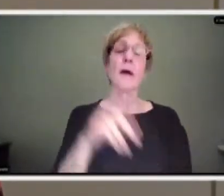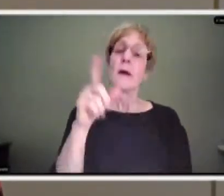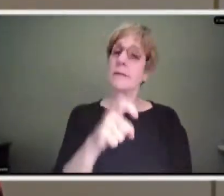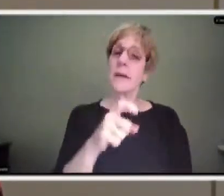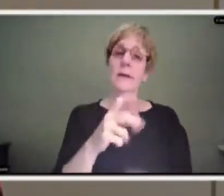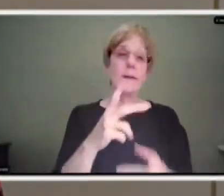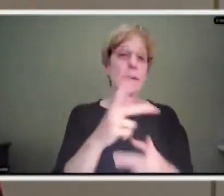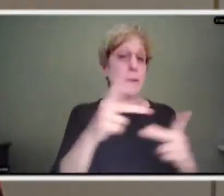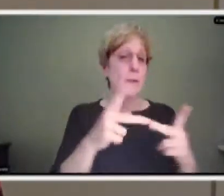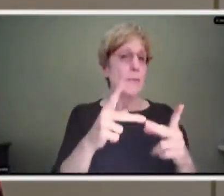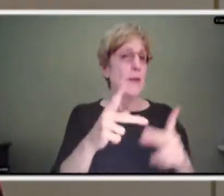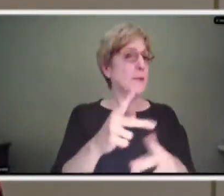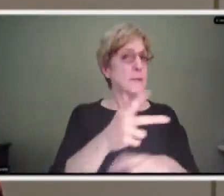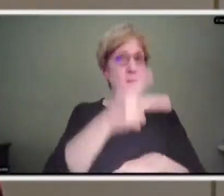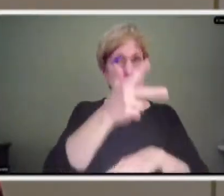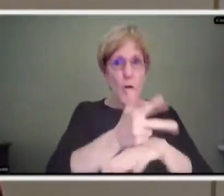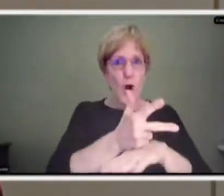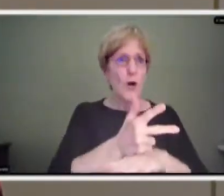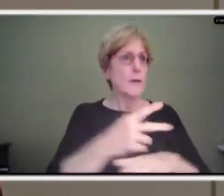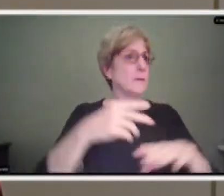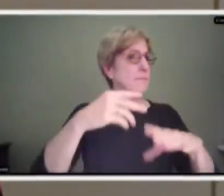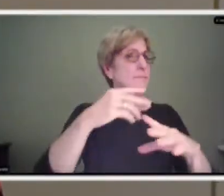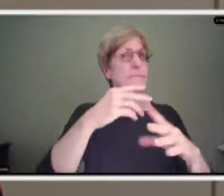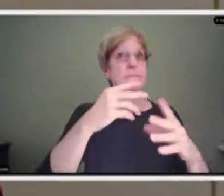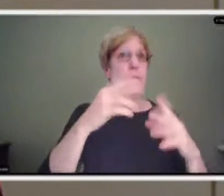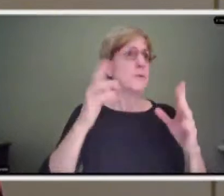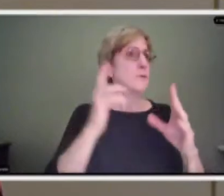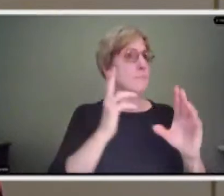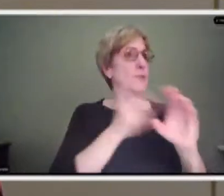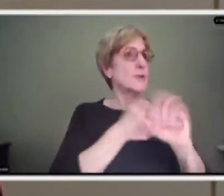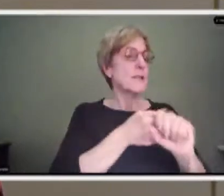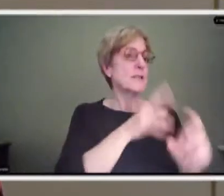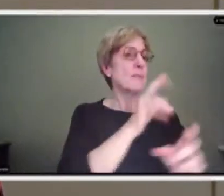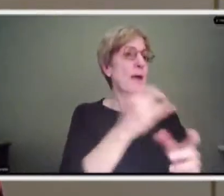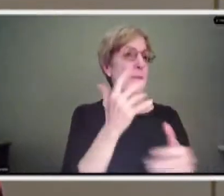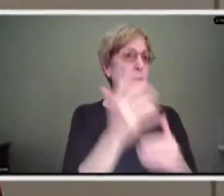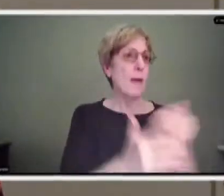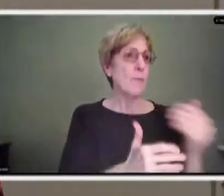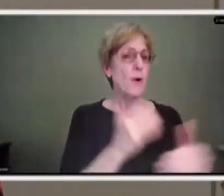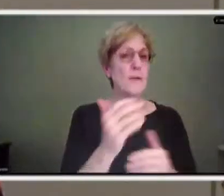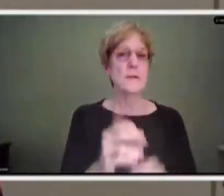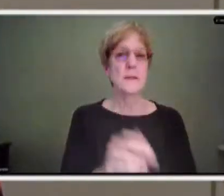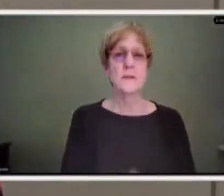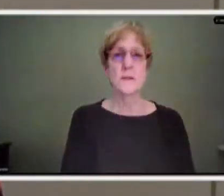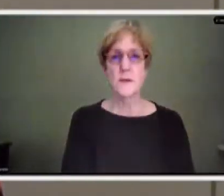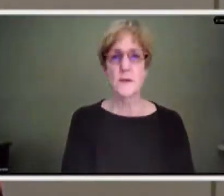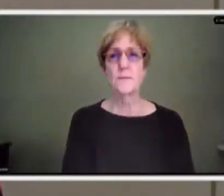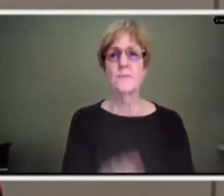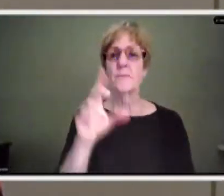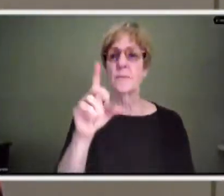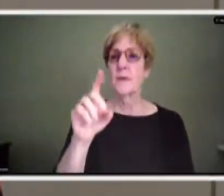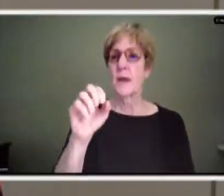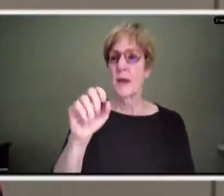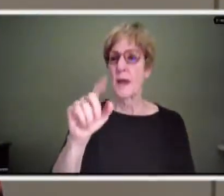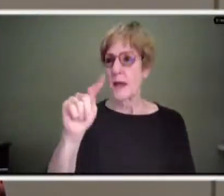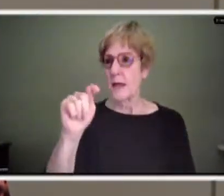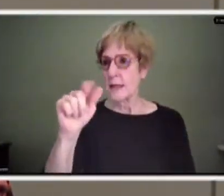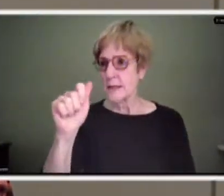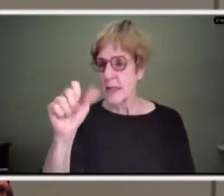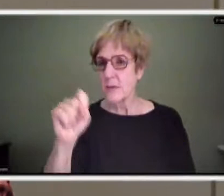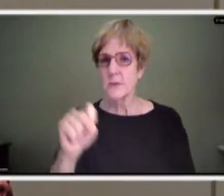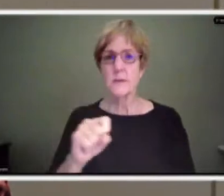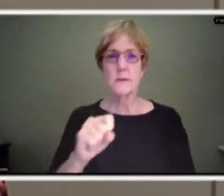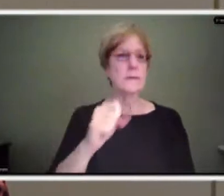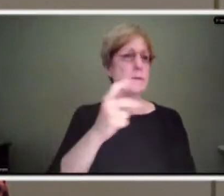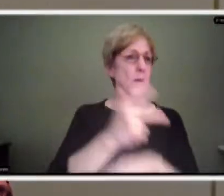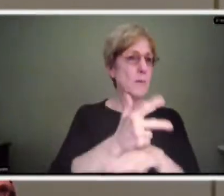space to participate in that process. And so, we have Deltas sitting, parking at the